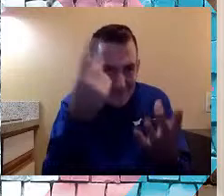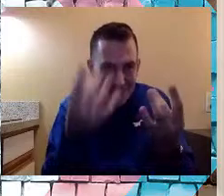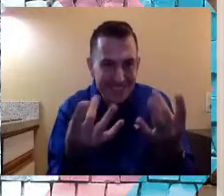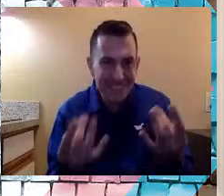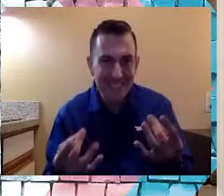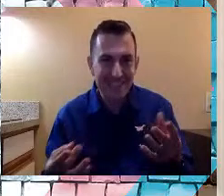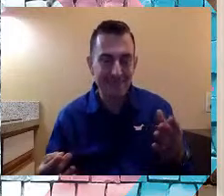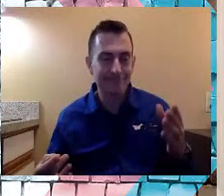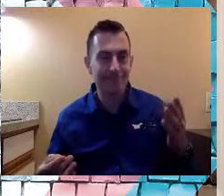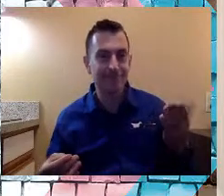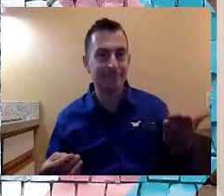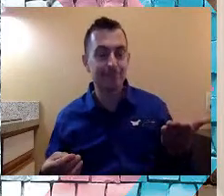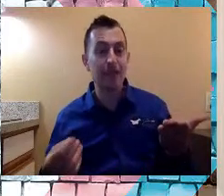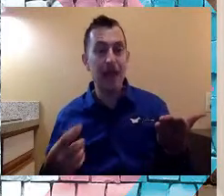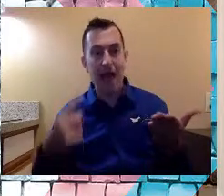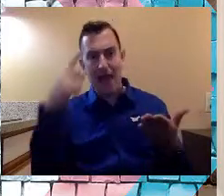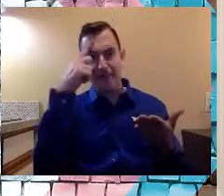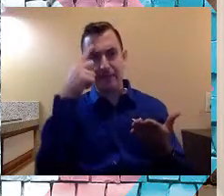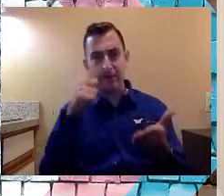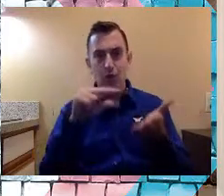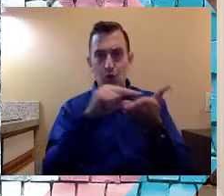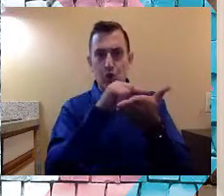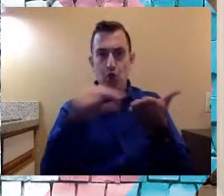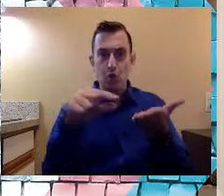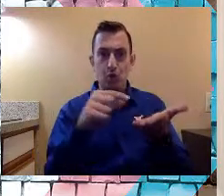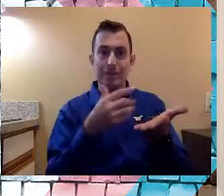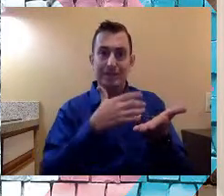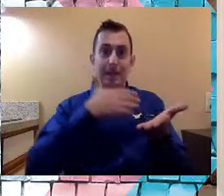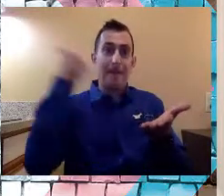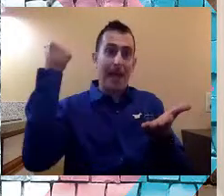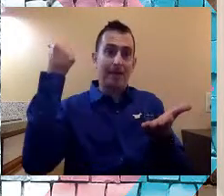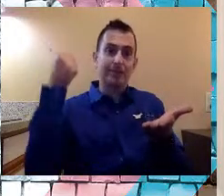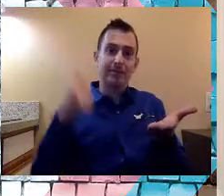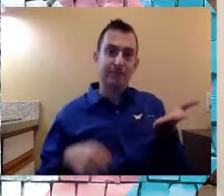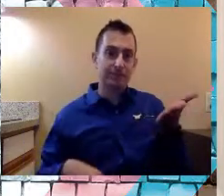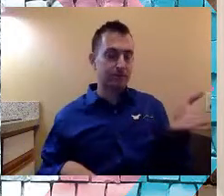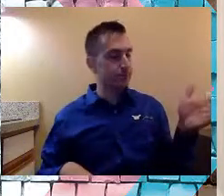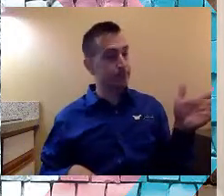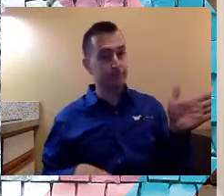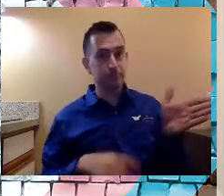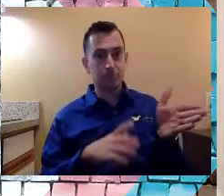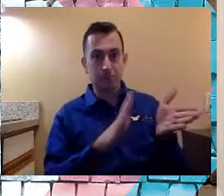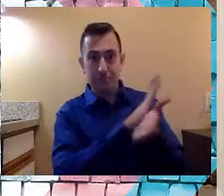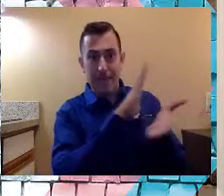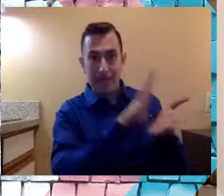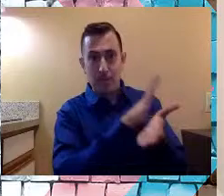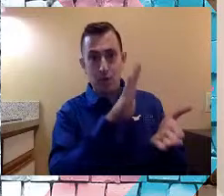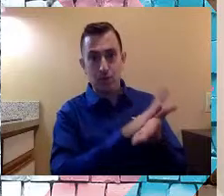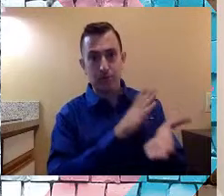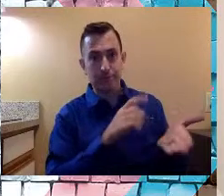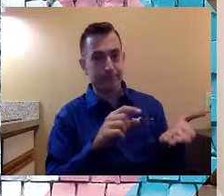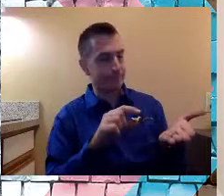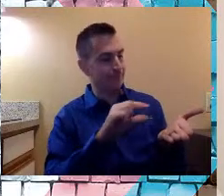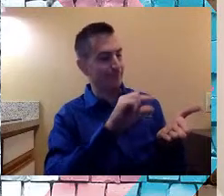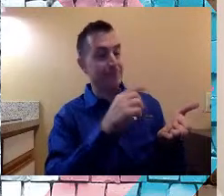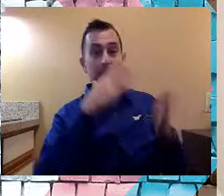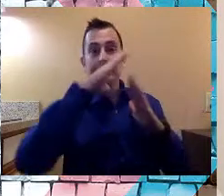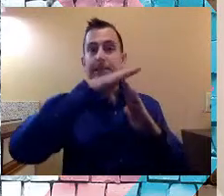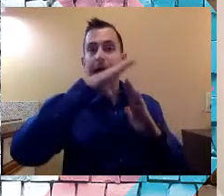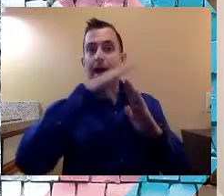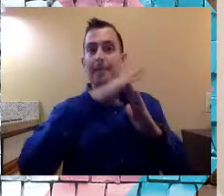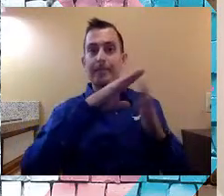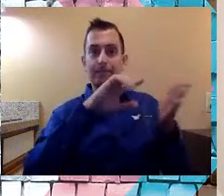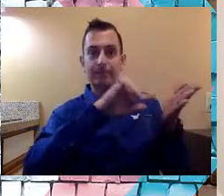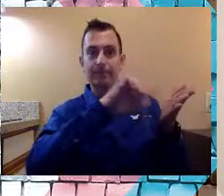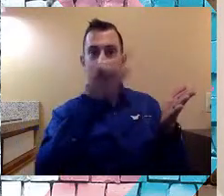nicely on this paper. And what I'm gonna do is I'm gonna start, and I'm gonna put glue on the top of my rainbow, and